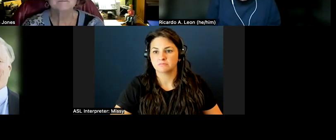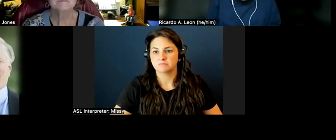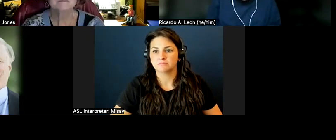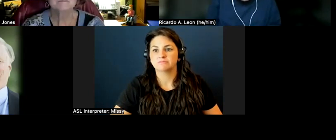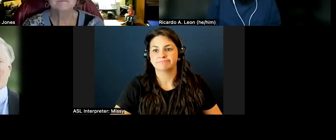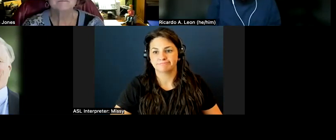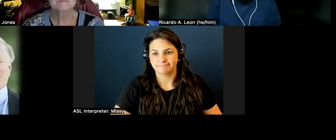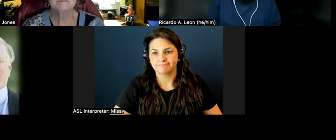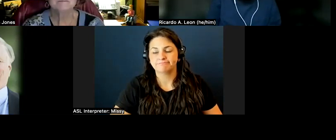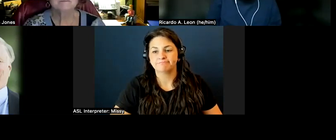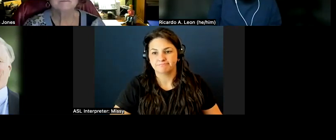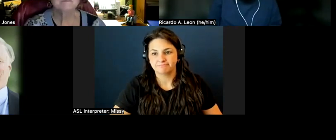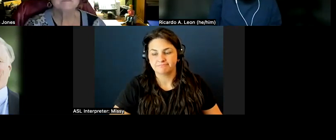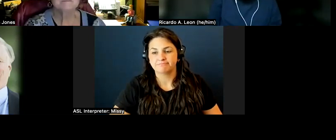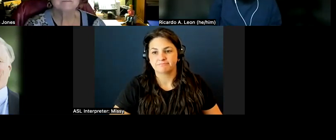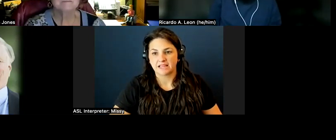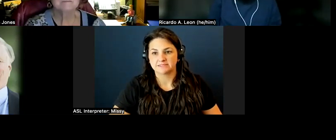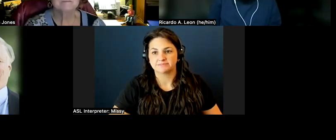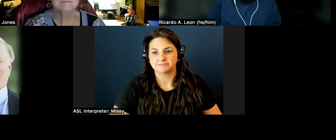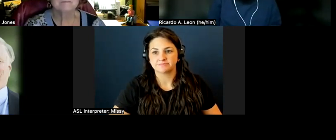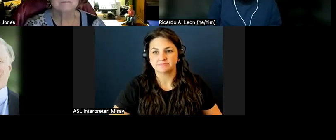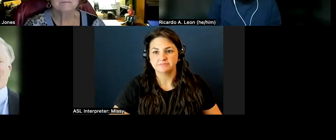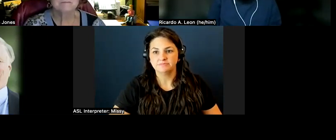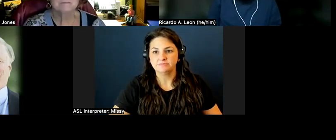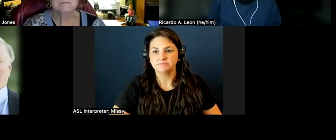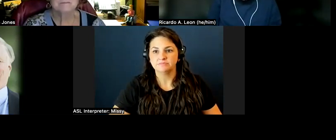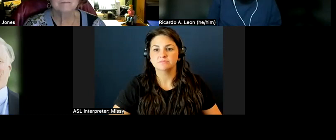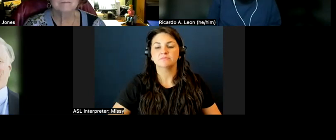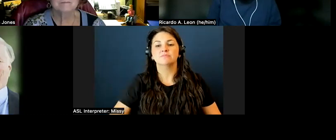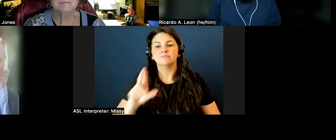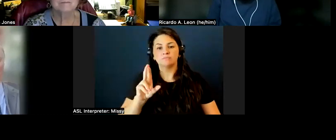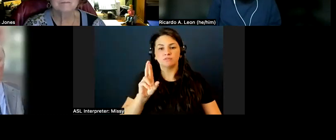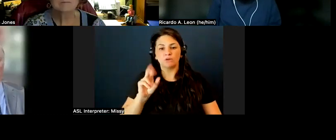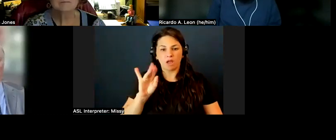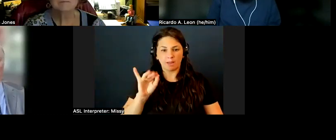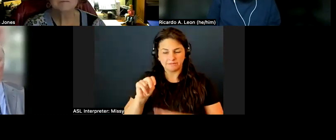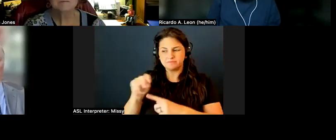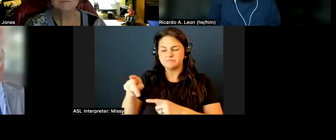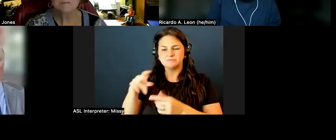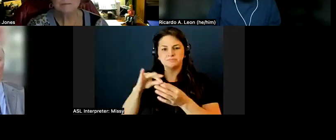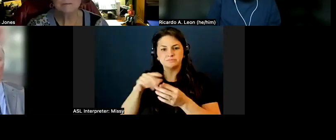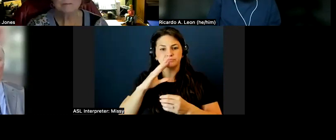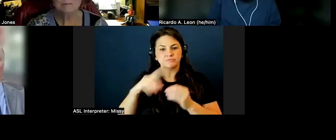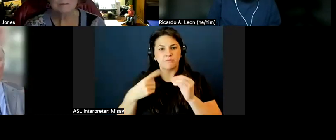Absolutely, Lex. And, Robin, you were talking about this idea of,